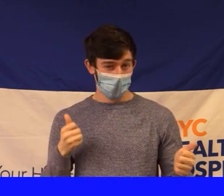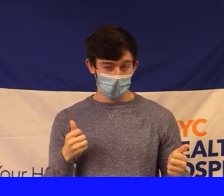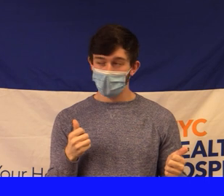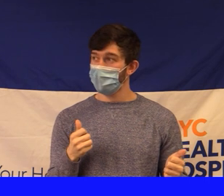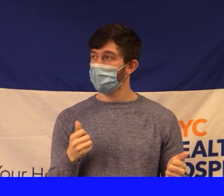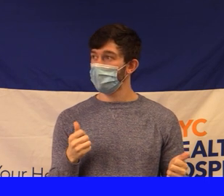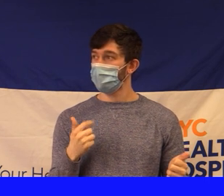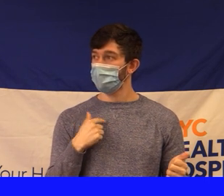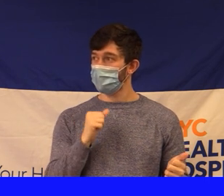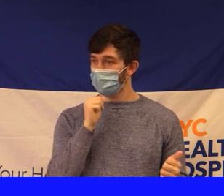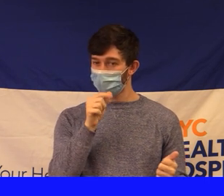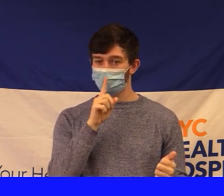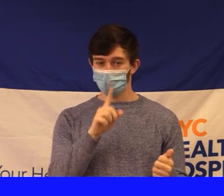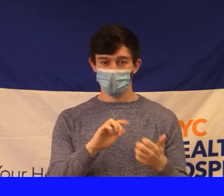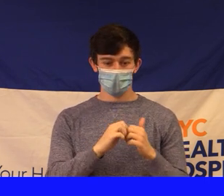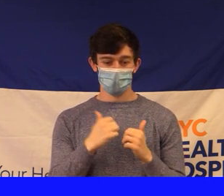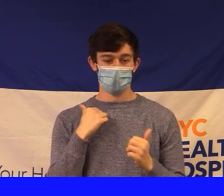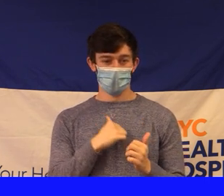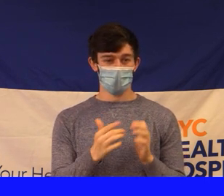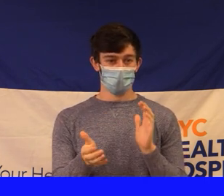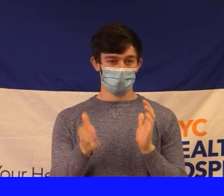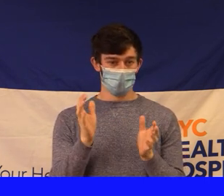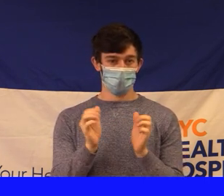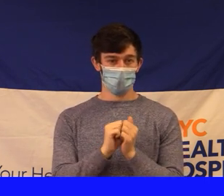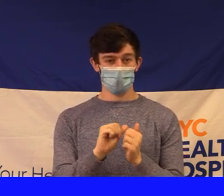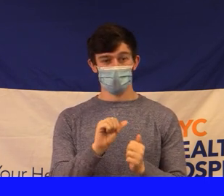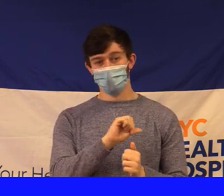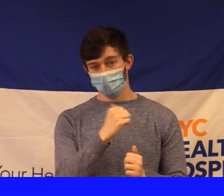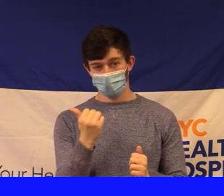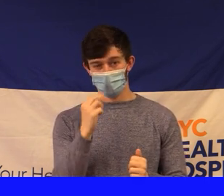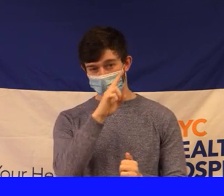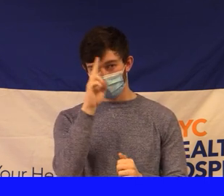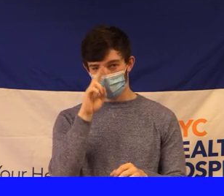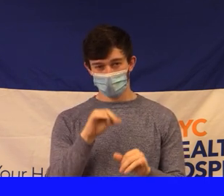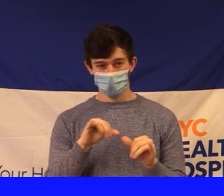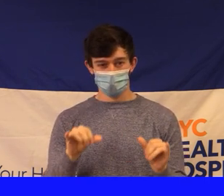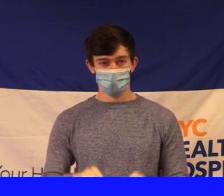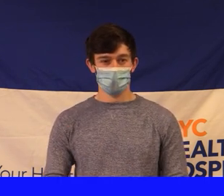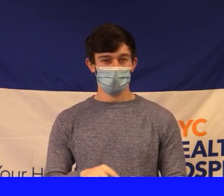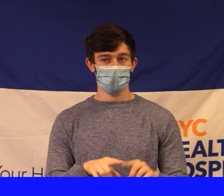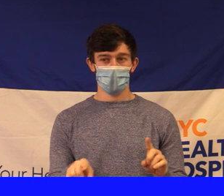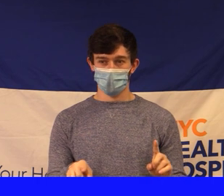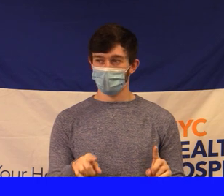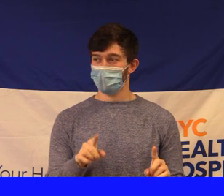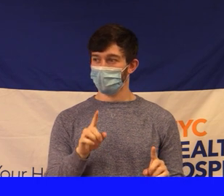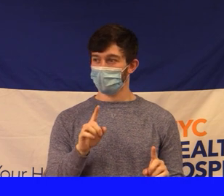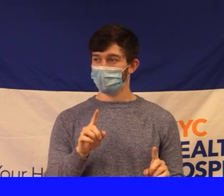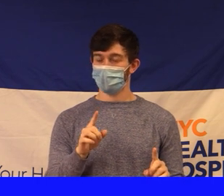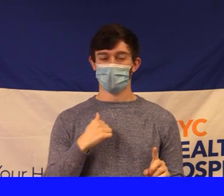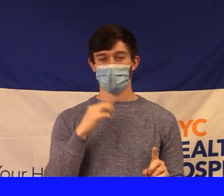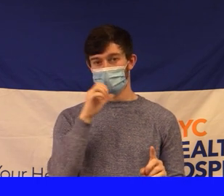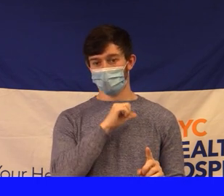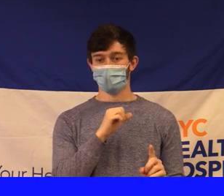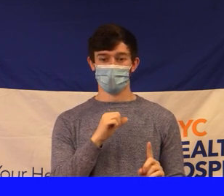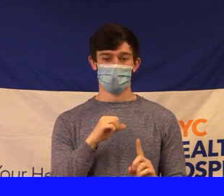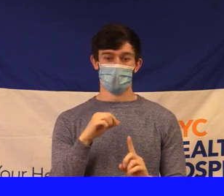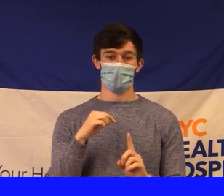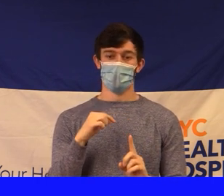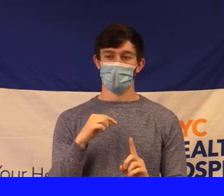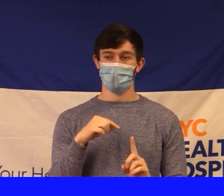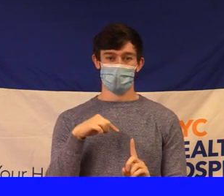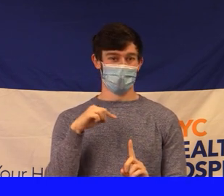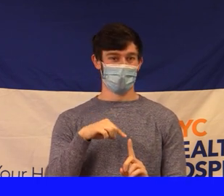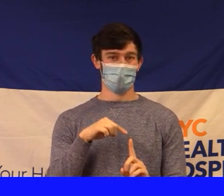to other hospital systems, but is this something that is long overdue, I guess is what I would say.